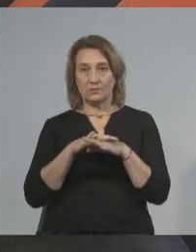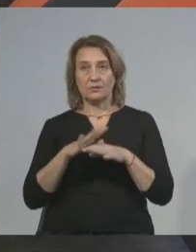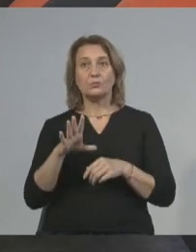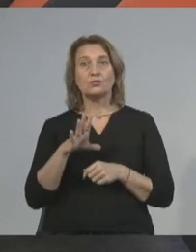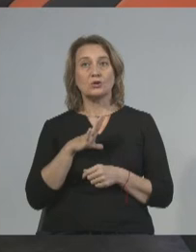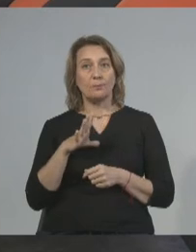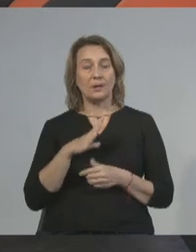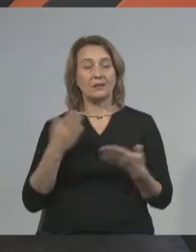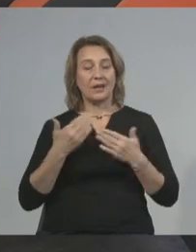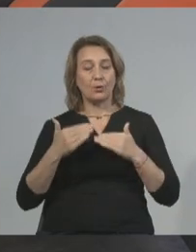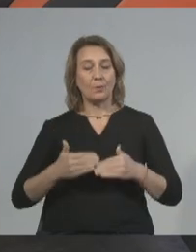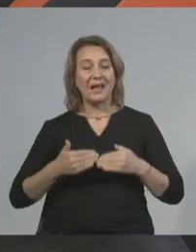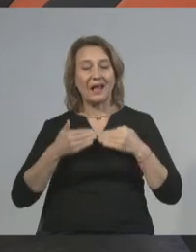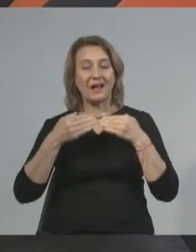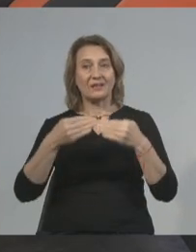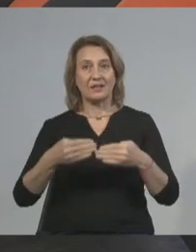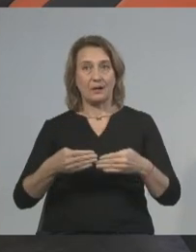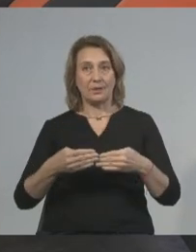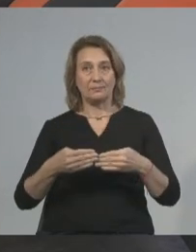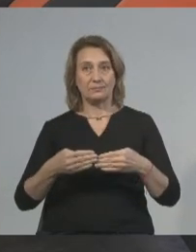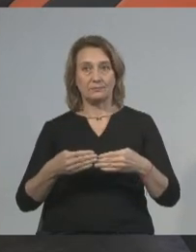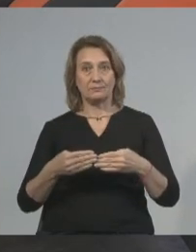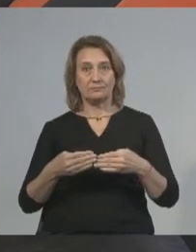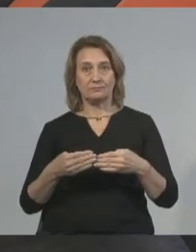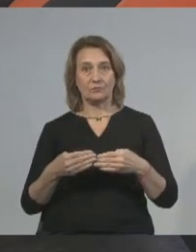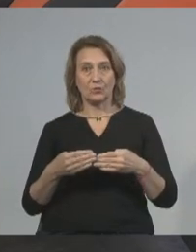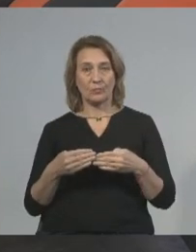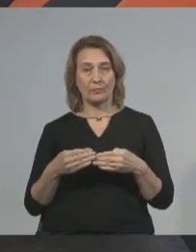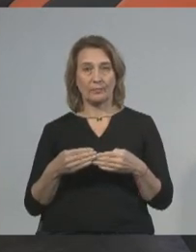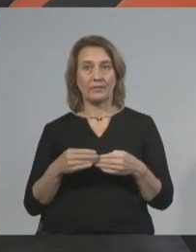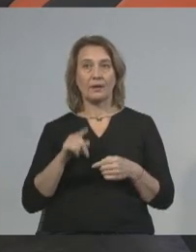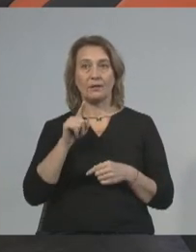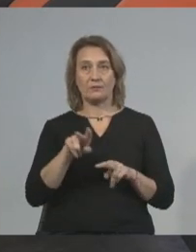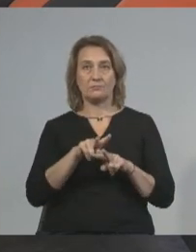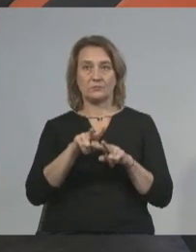this is exactly what the module of the public broadcaster